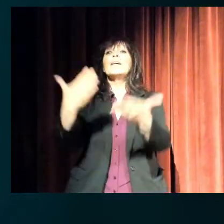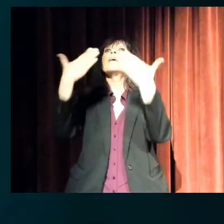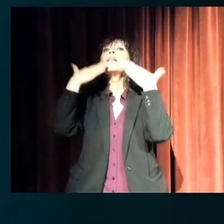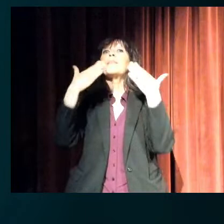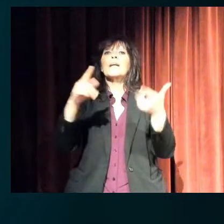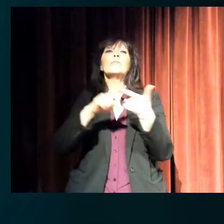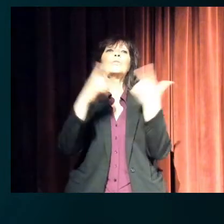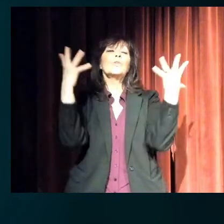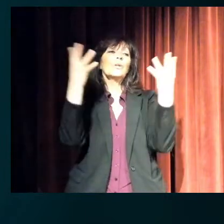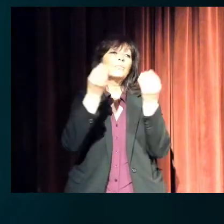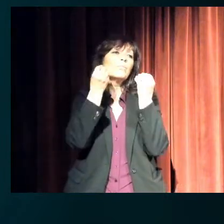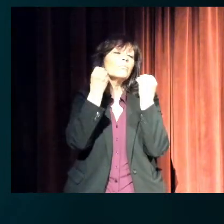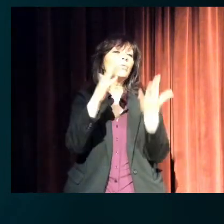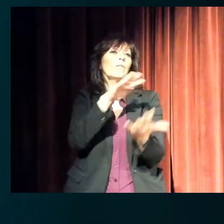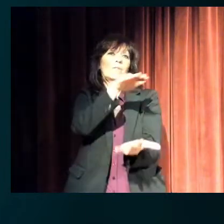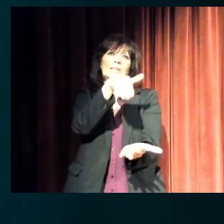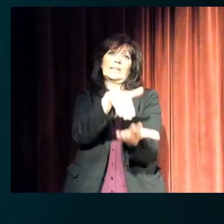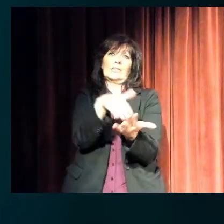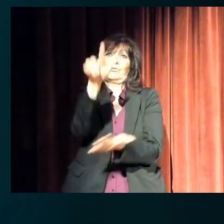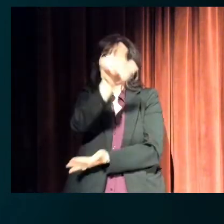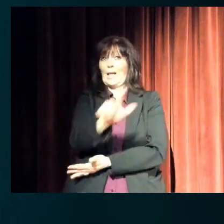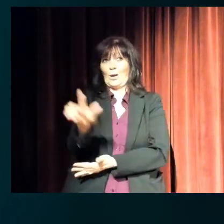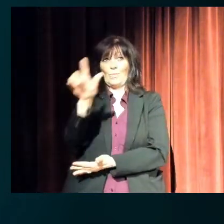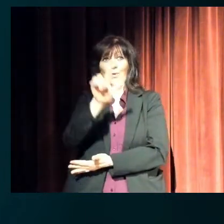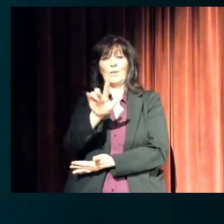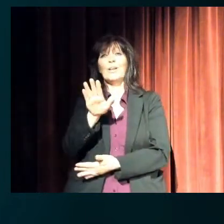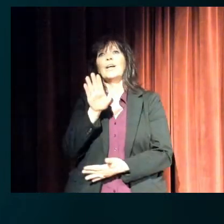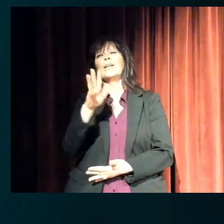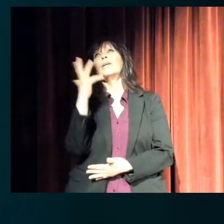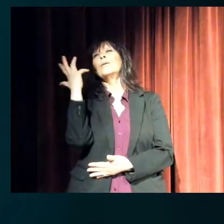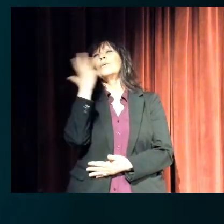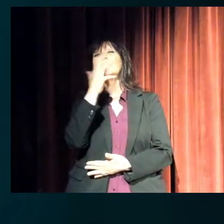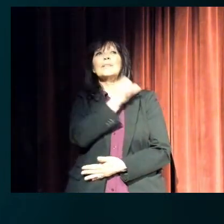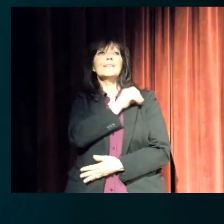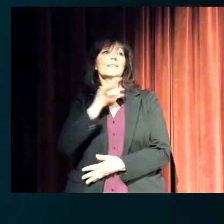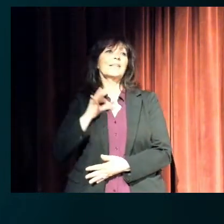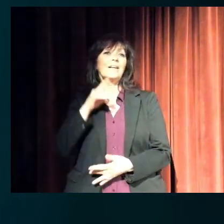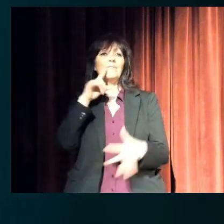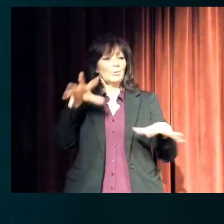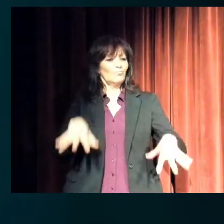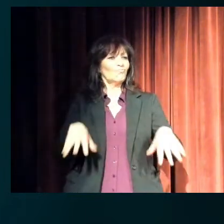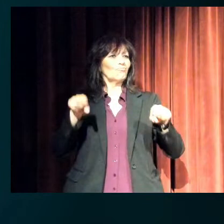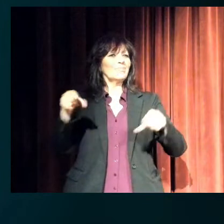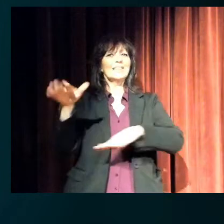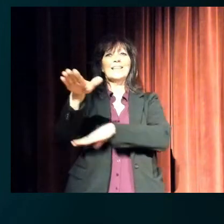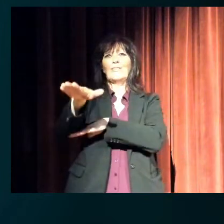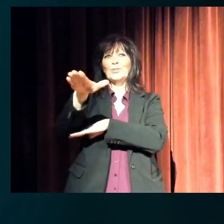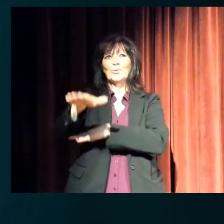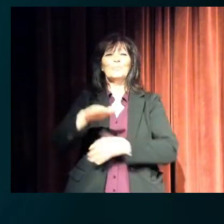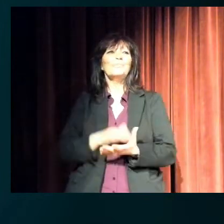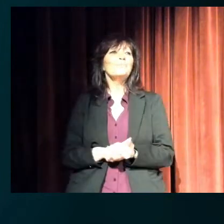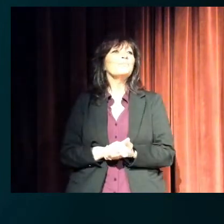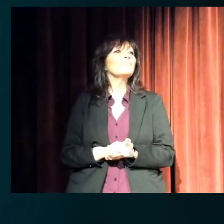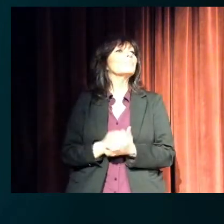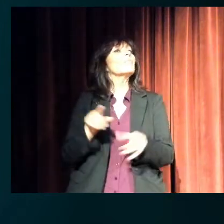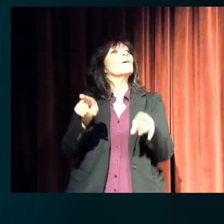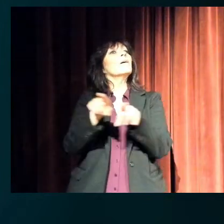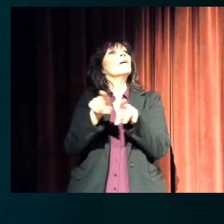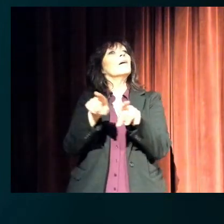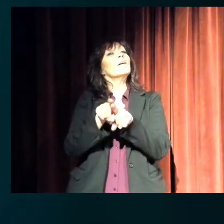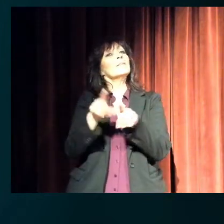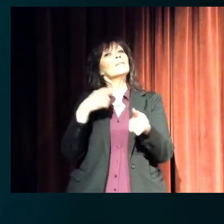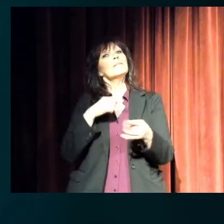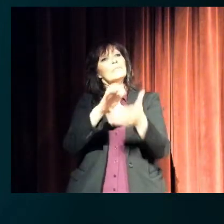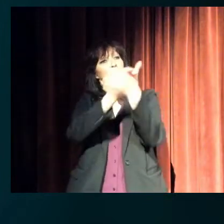you to our beautiful Central Library and their incredible staff for hosting this afternoon. I also